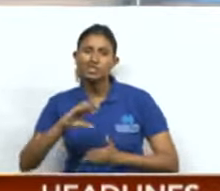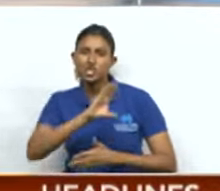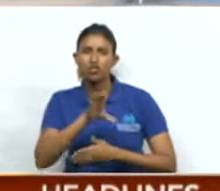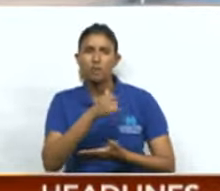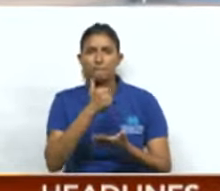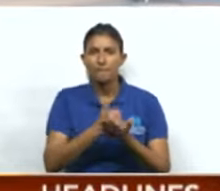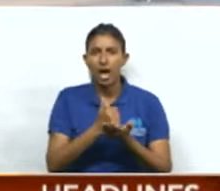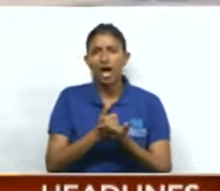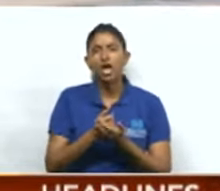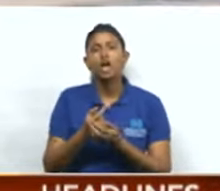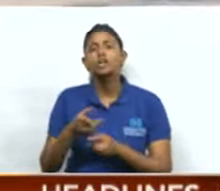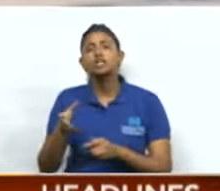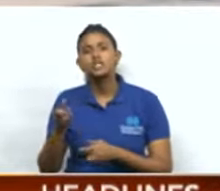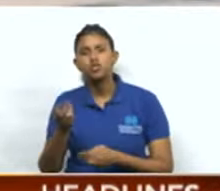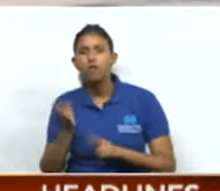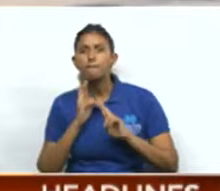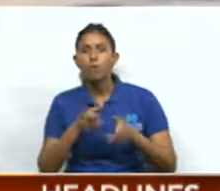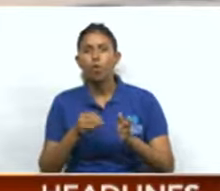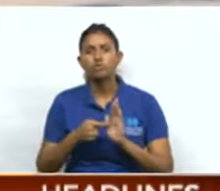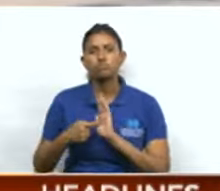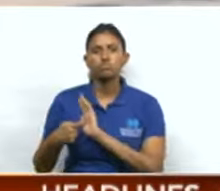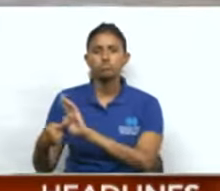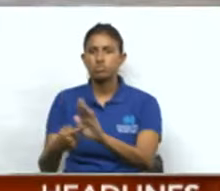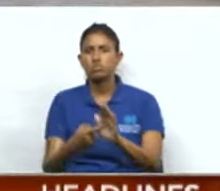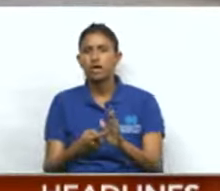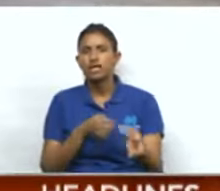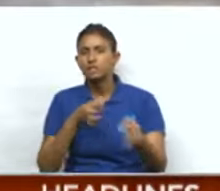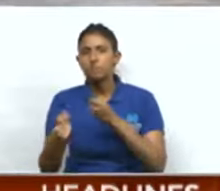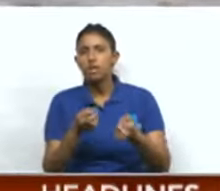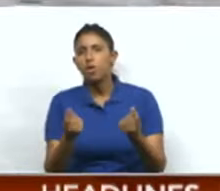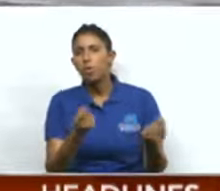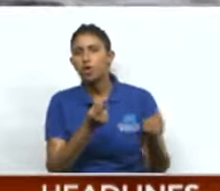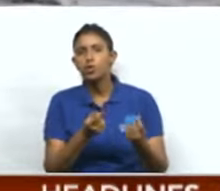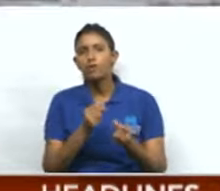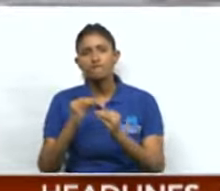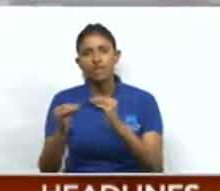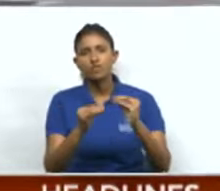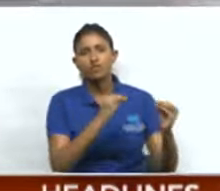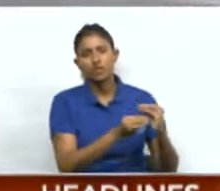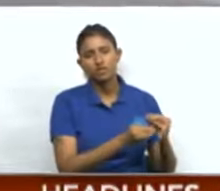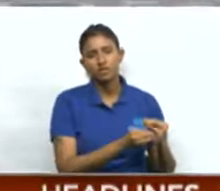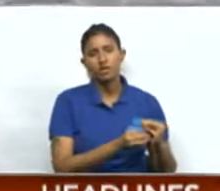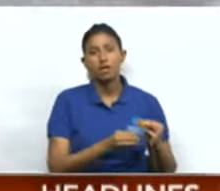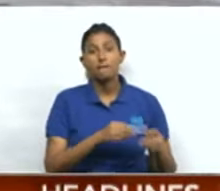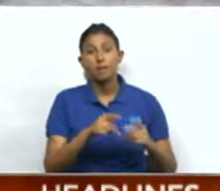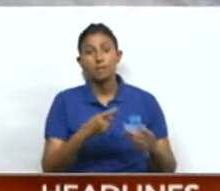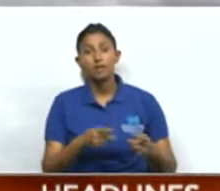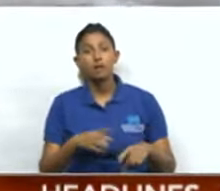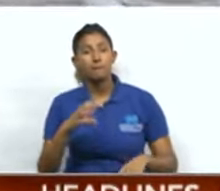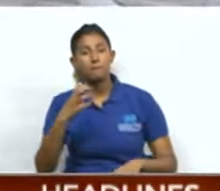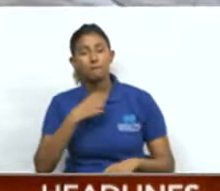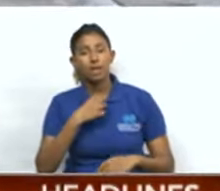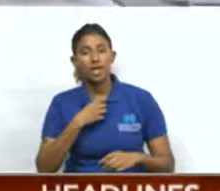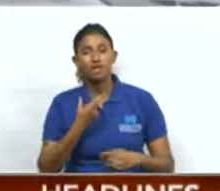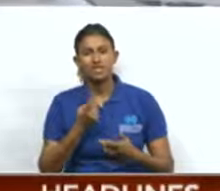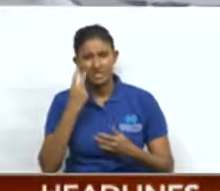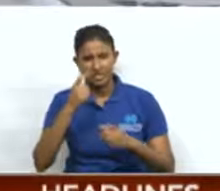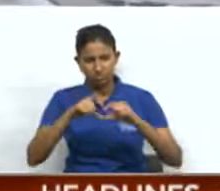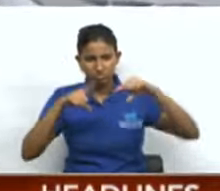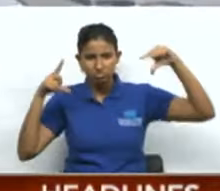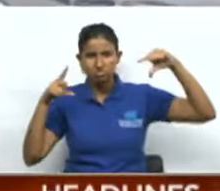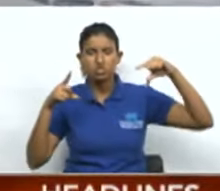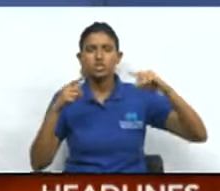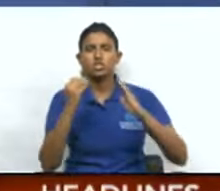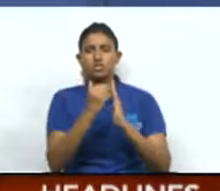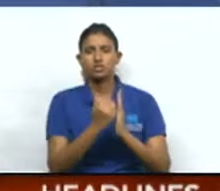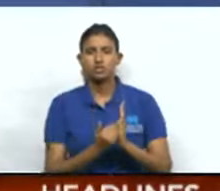investigation and state what was done to correct the problem. On October 16th, customers complained of charges after being notified by their